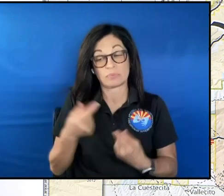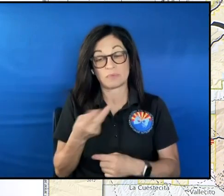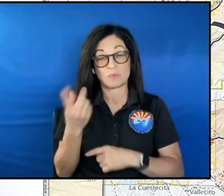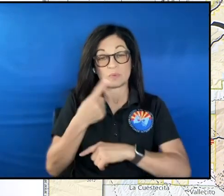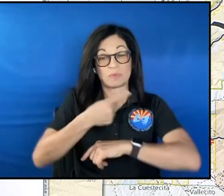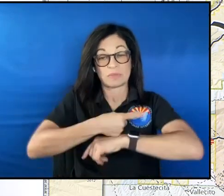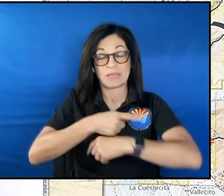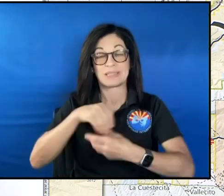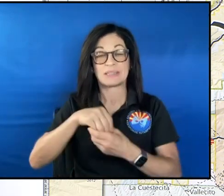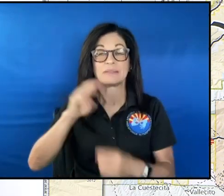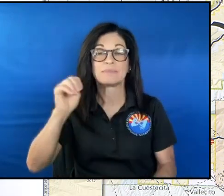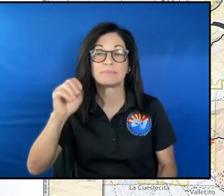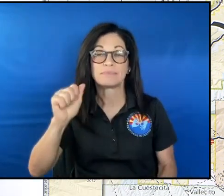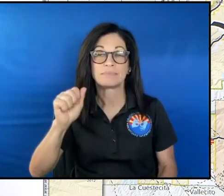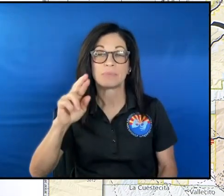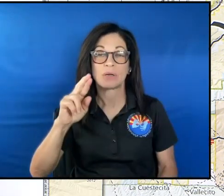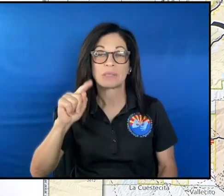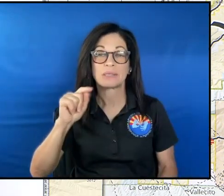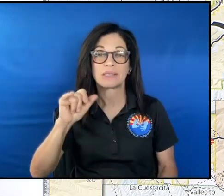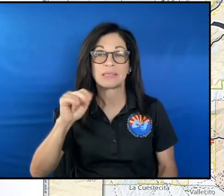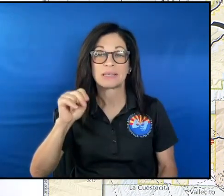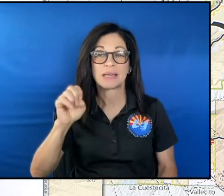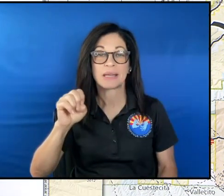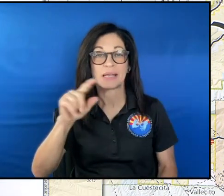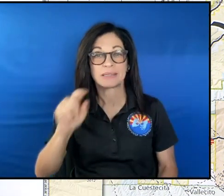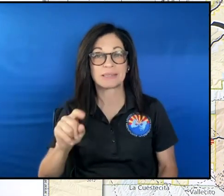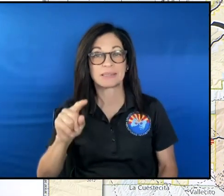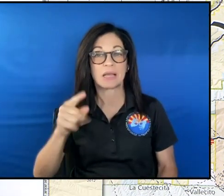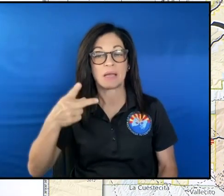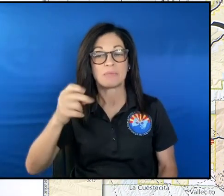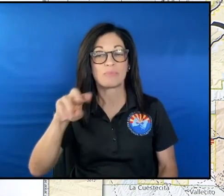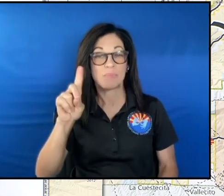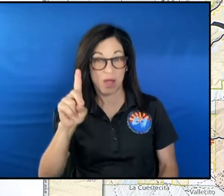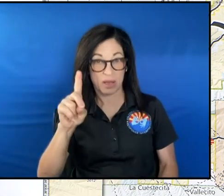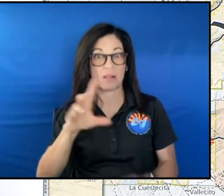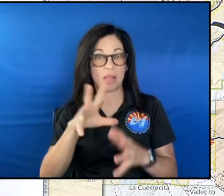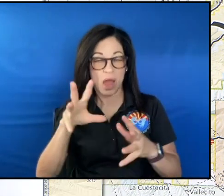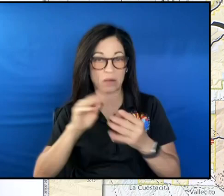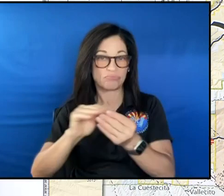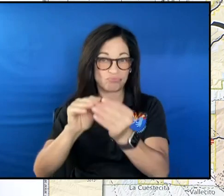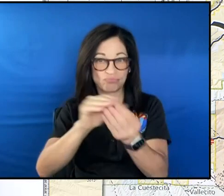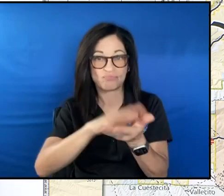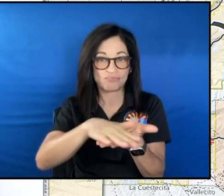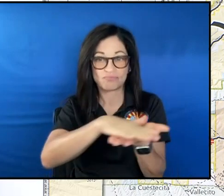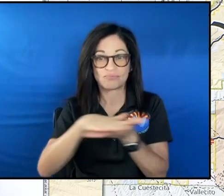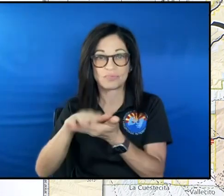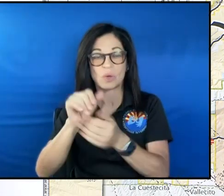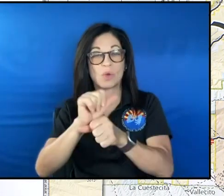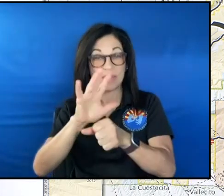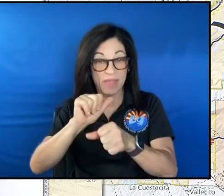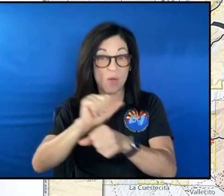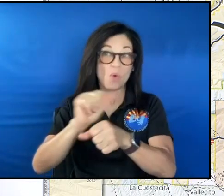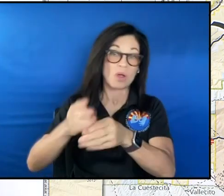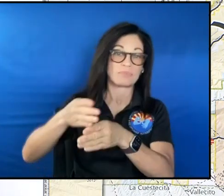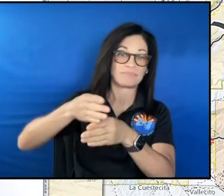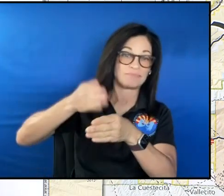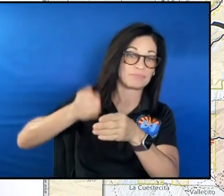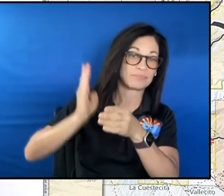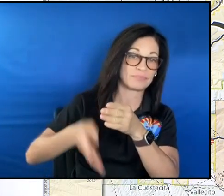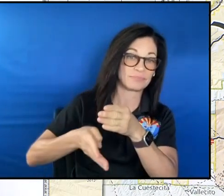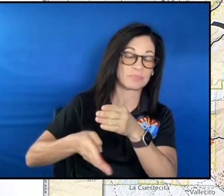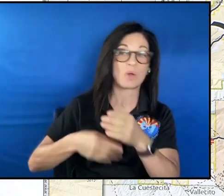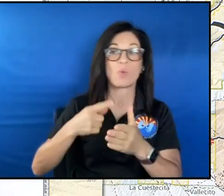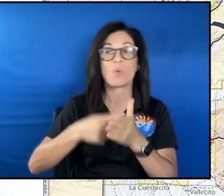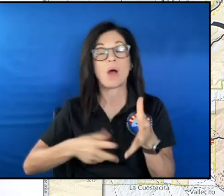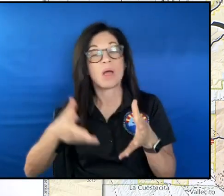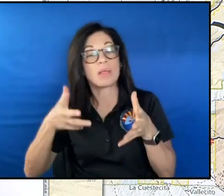Pond. All that work in near the Martinez Pond area has been completed. All we're left to do is really